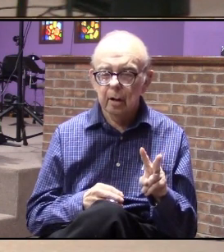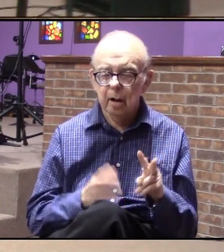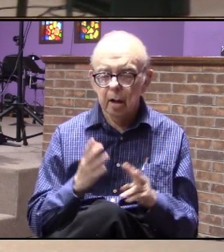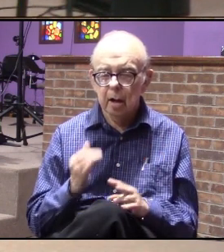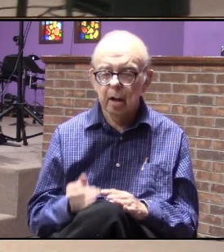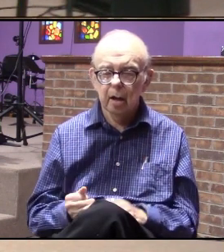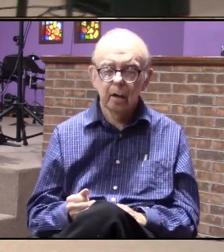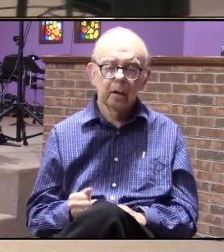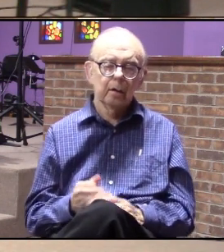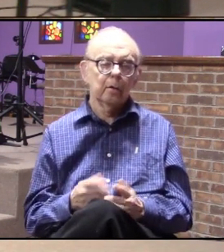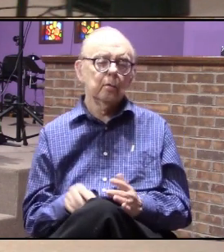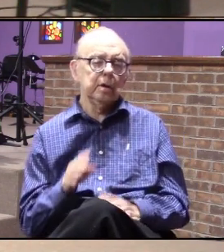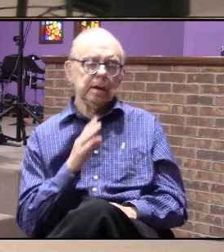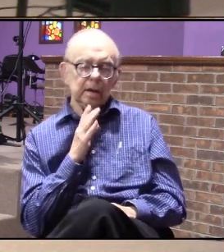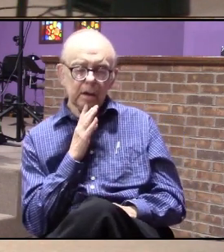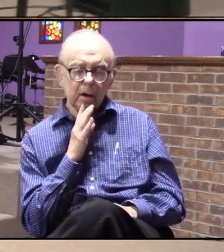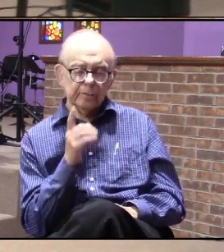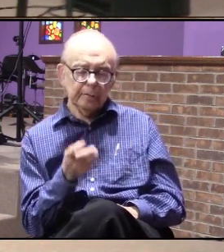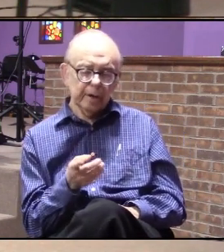Because what he talks about